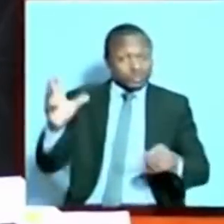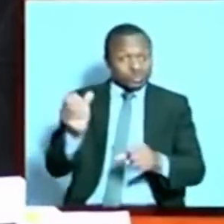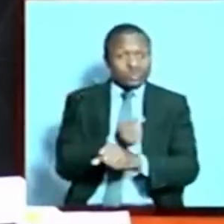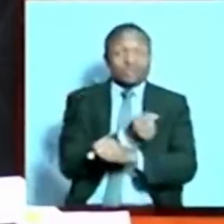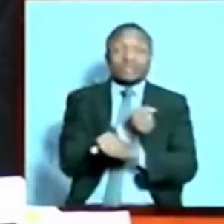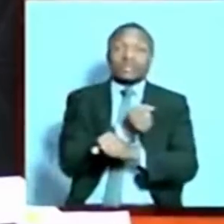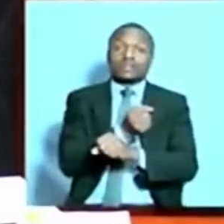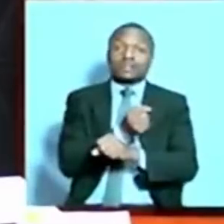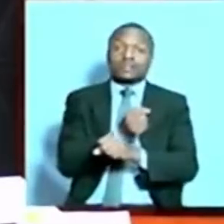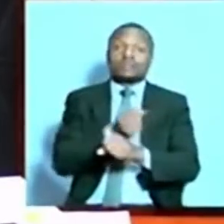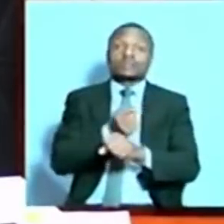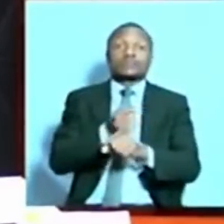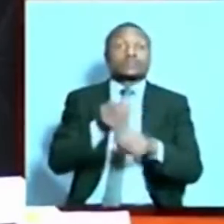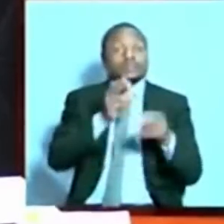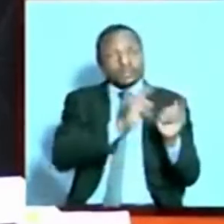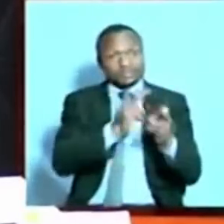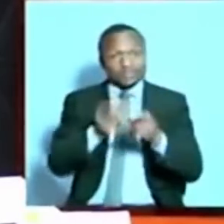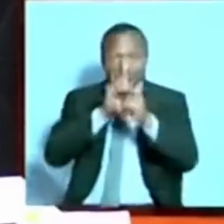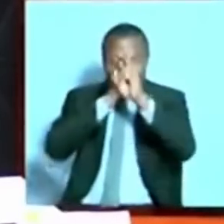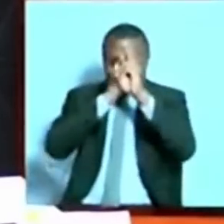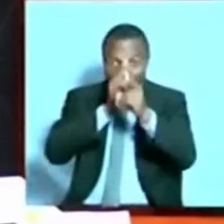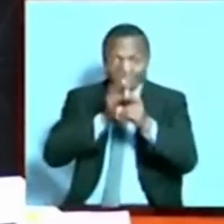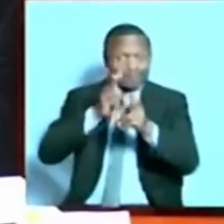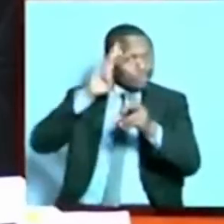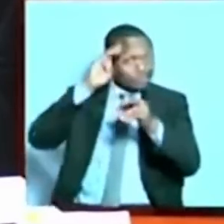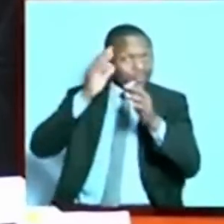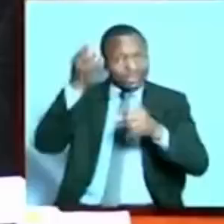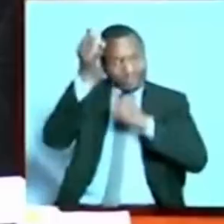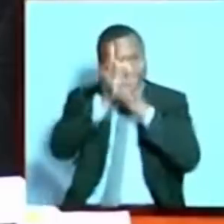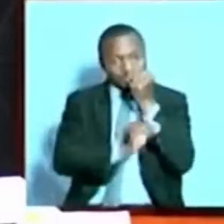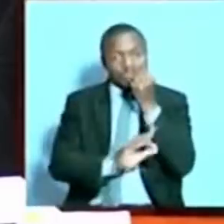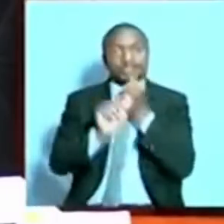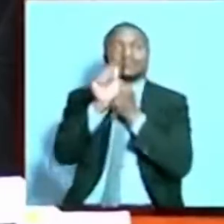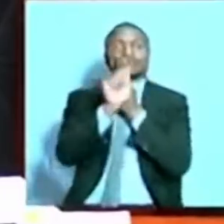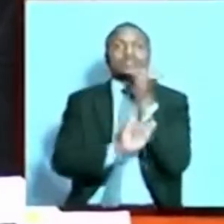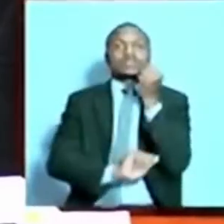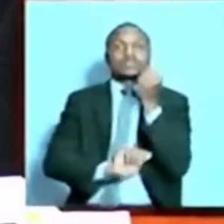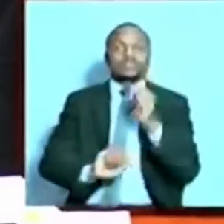clarity from the Honorable Minister for Foreign Affairs.